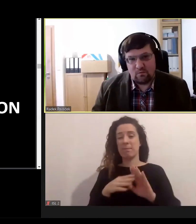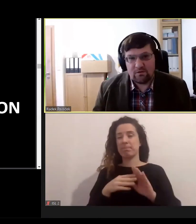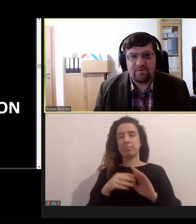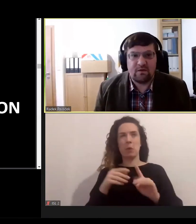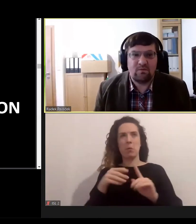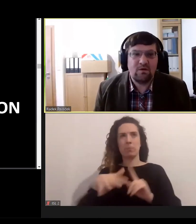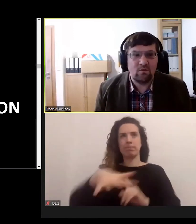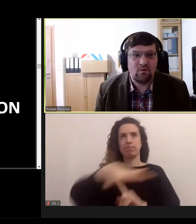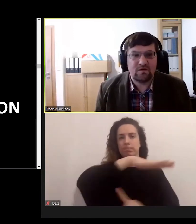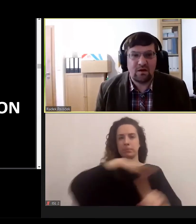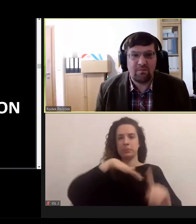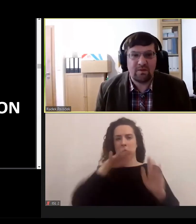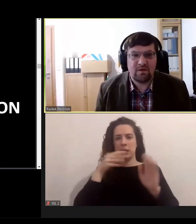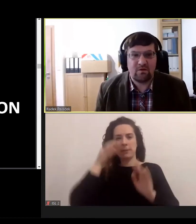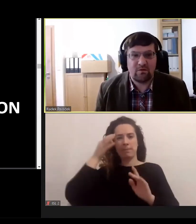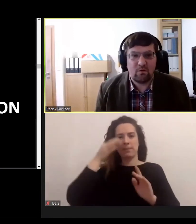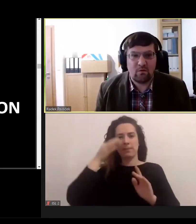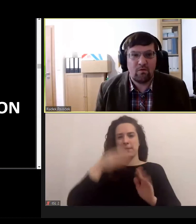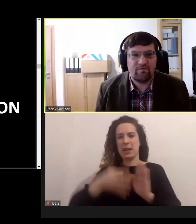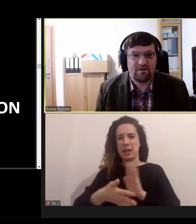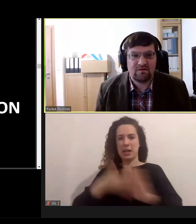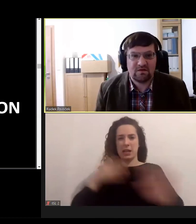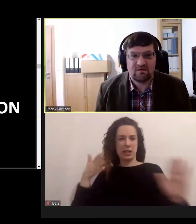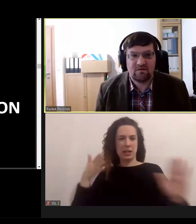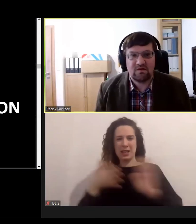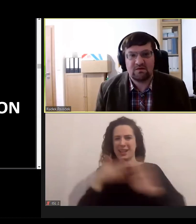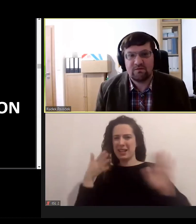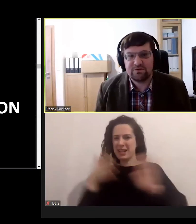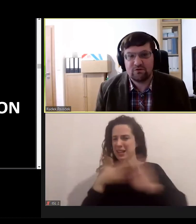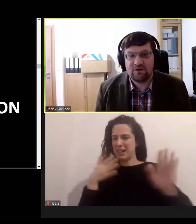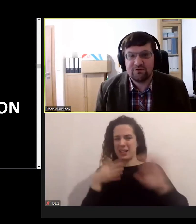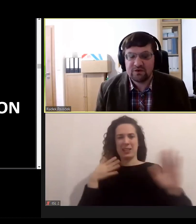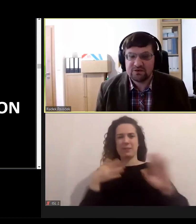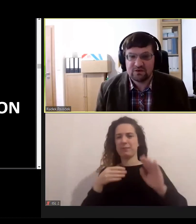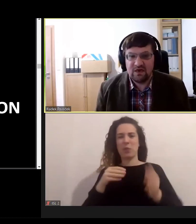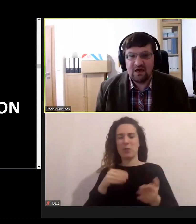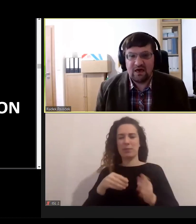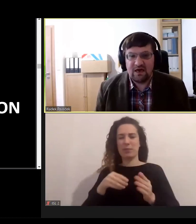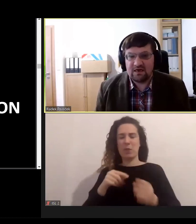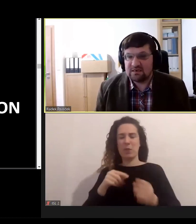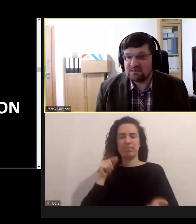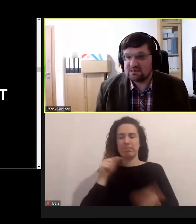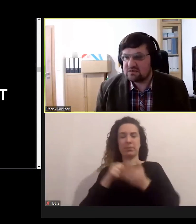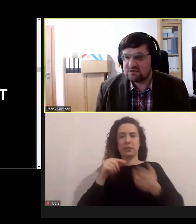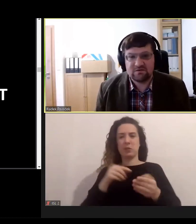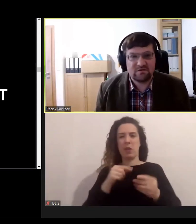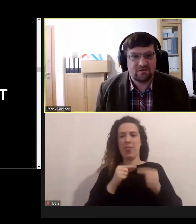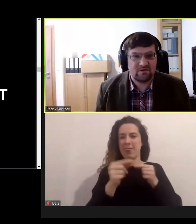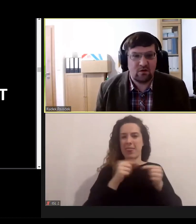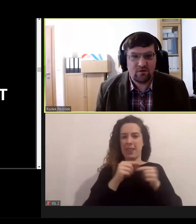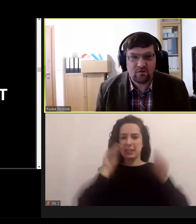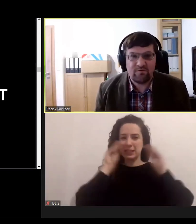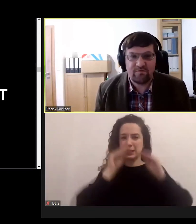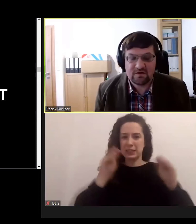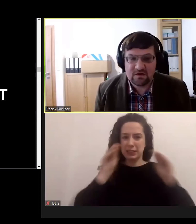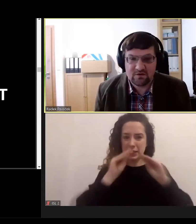digital one was. The main platform for collaboration at my university